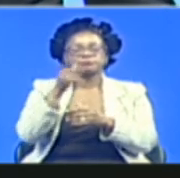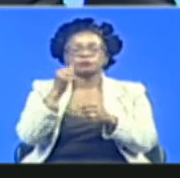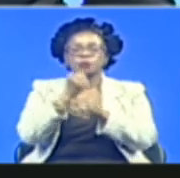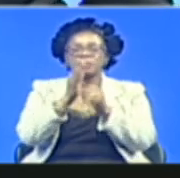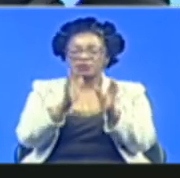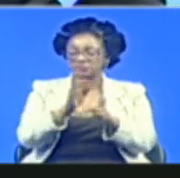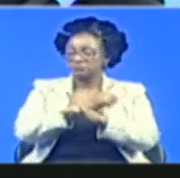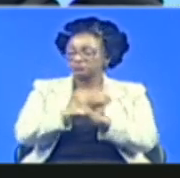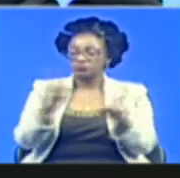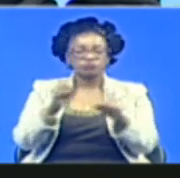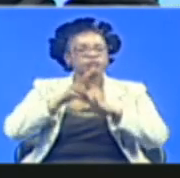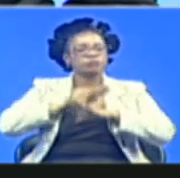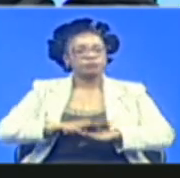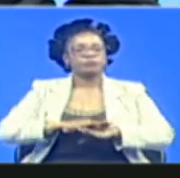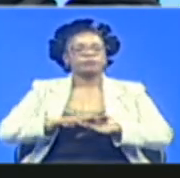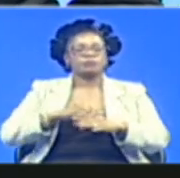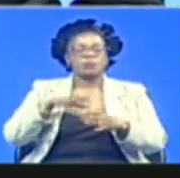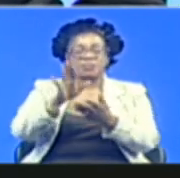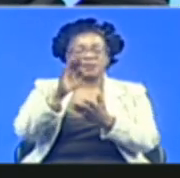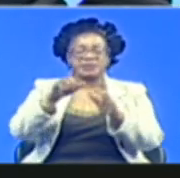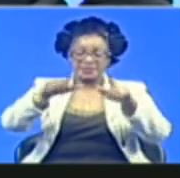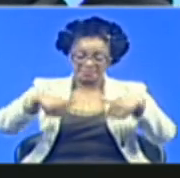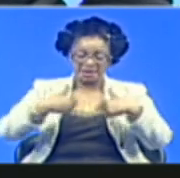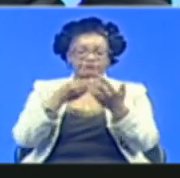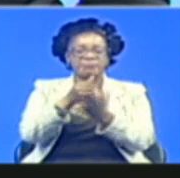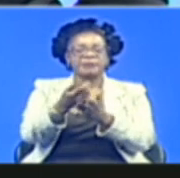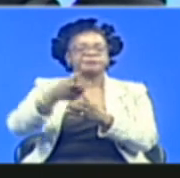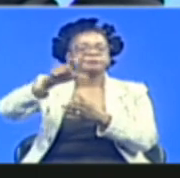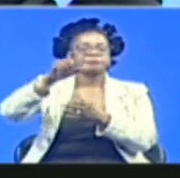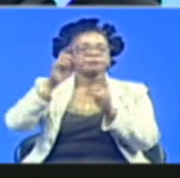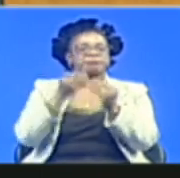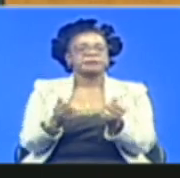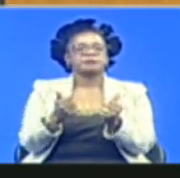relent on their stand until the demands for pay increase are met.